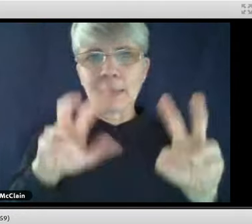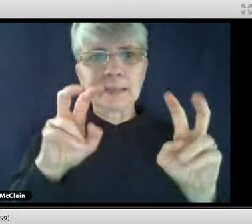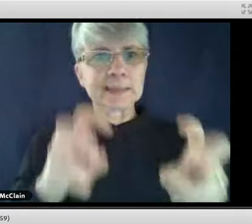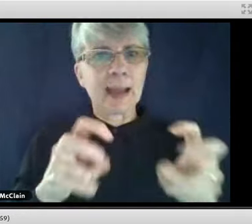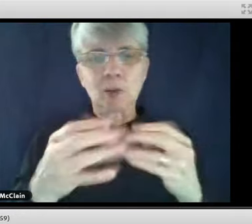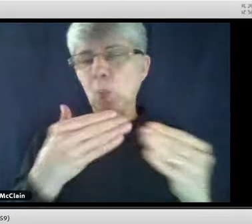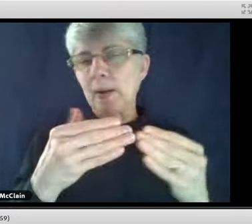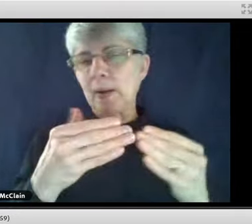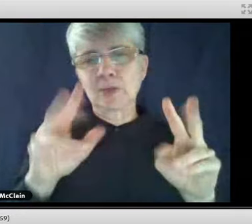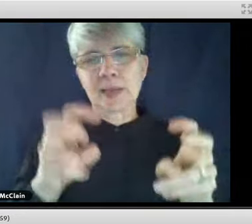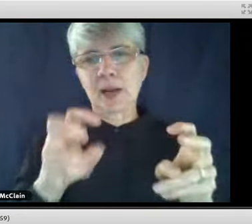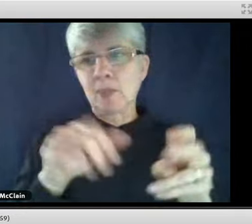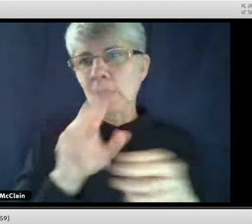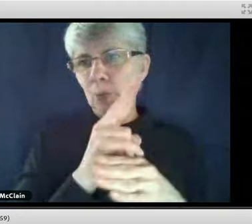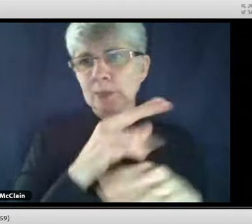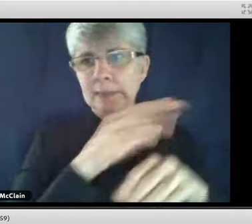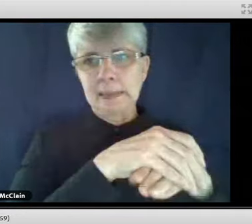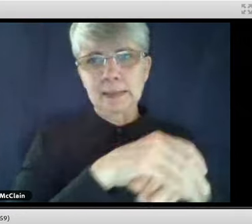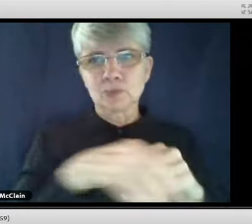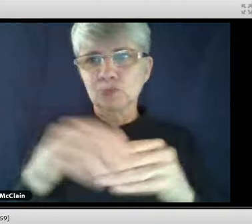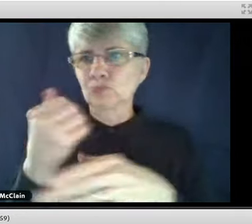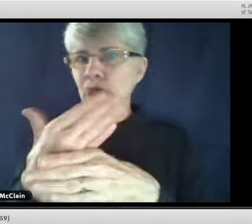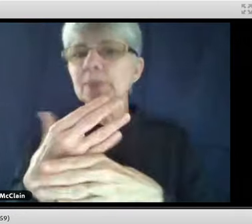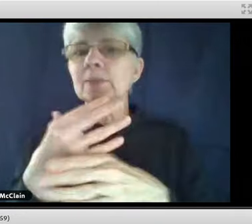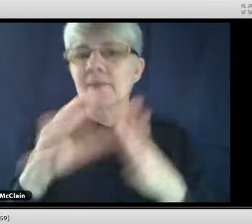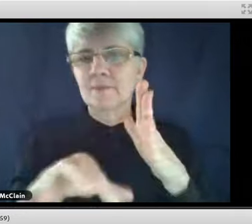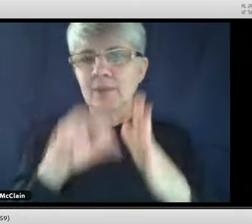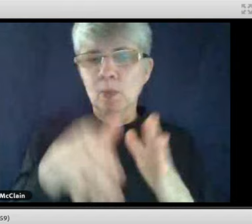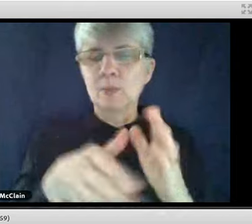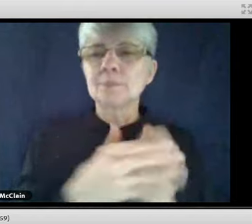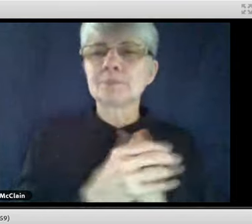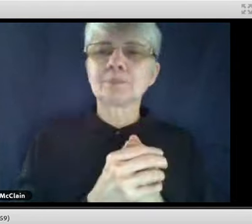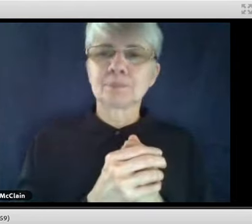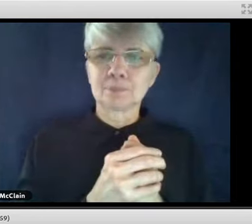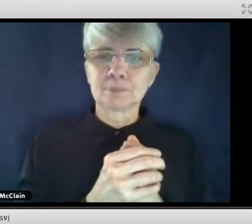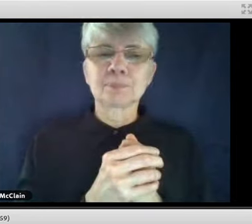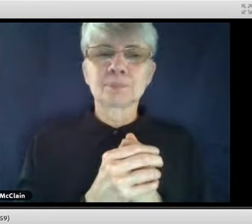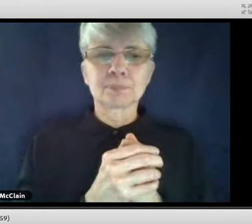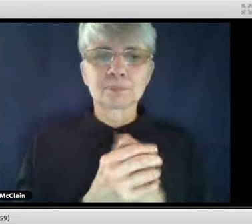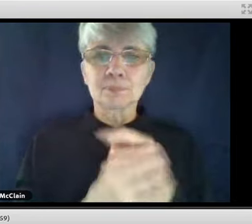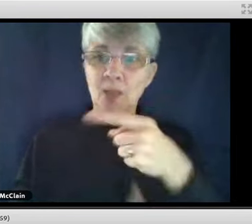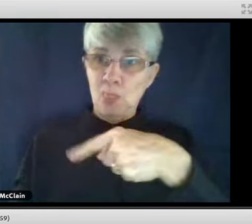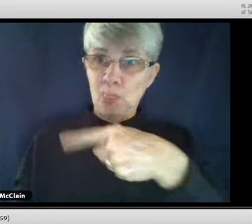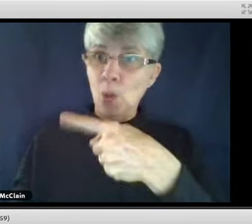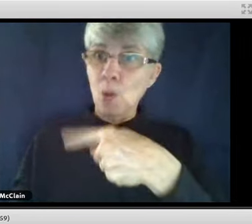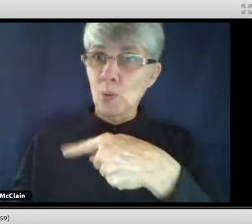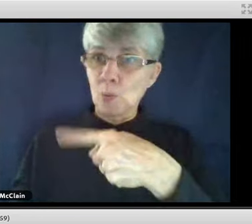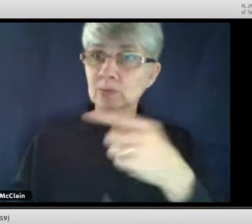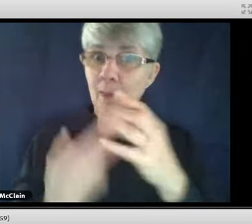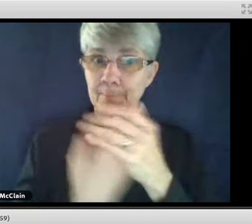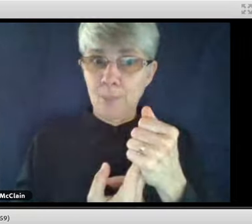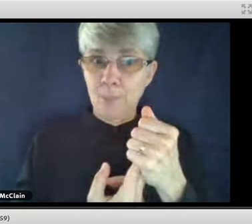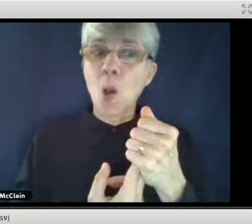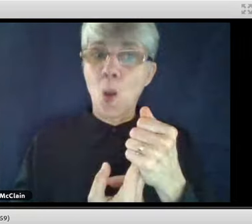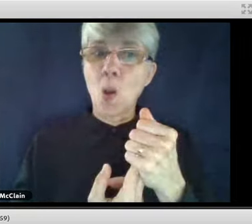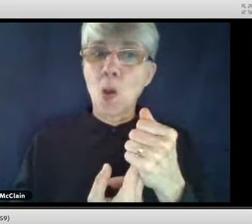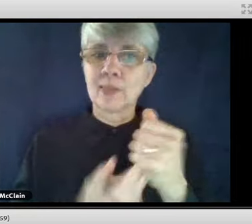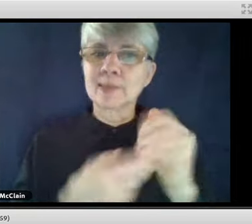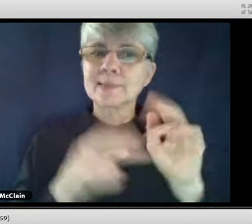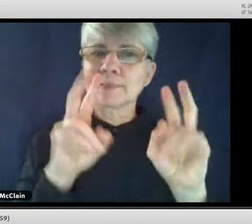whatever title they use. Okay, doing a title search. Because these are both access points, title